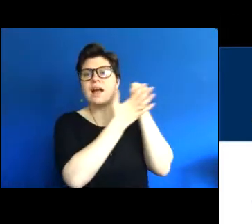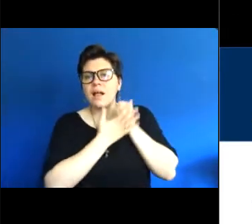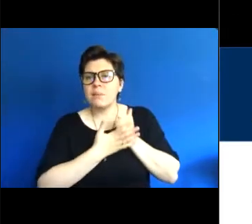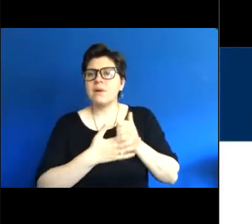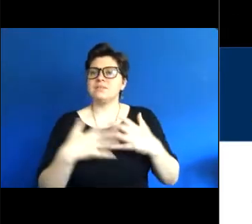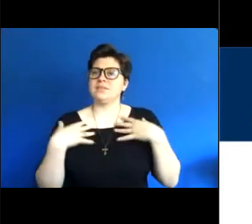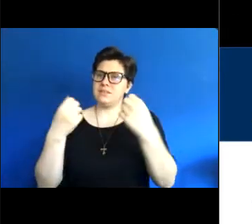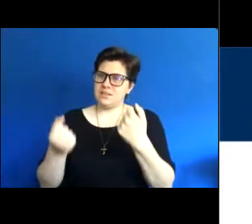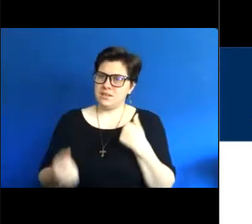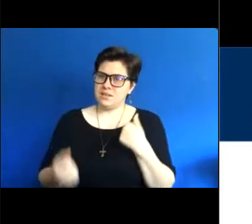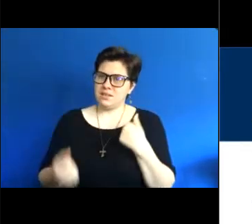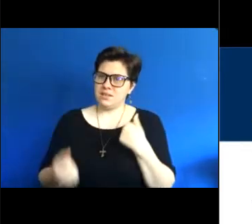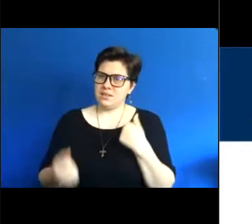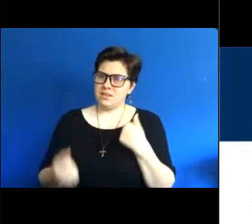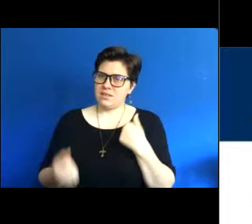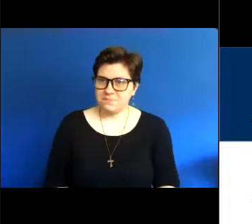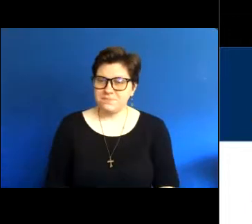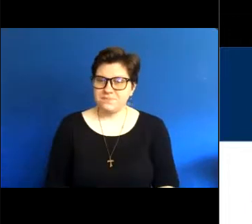us.